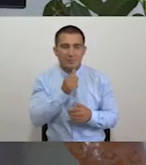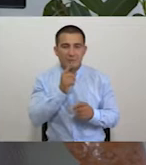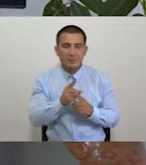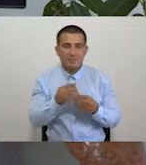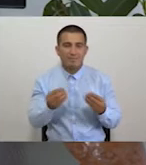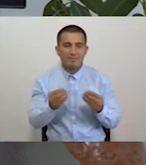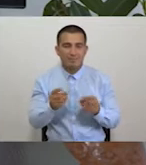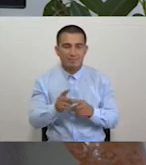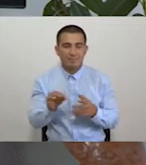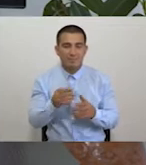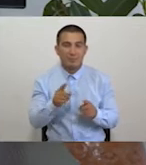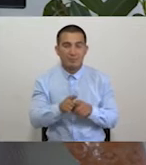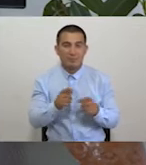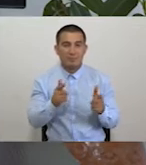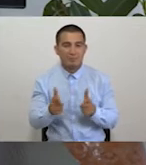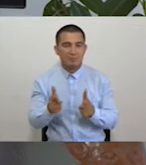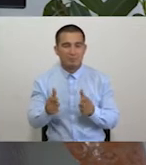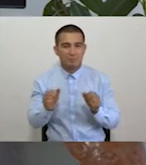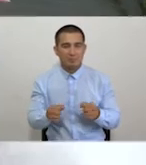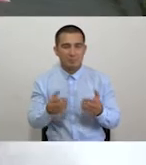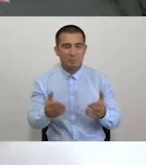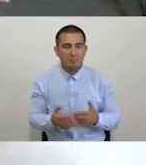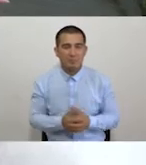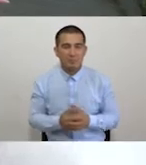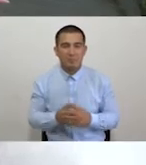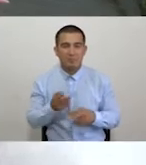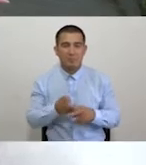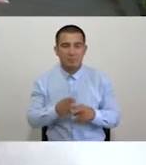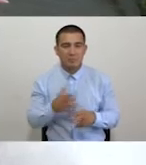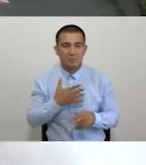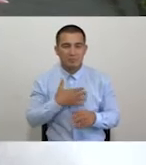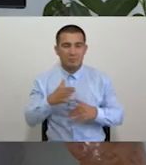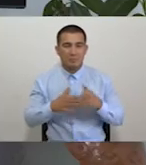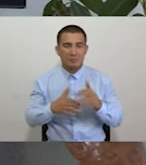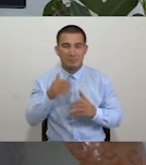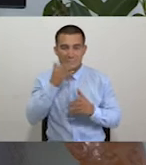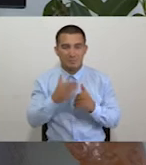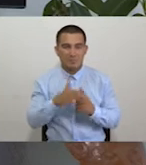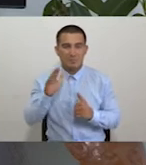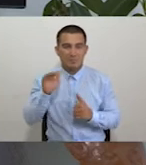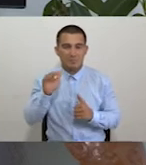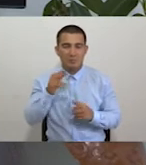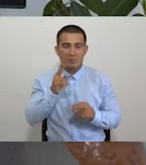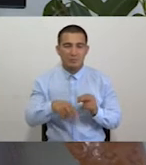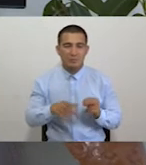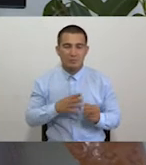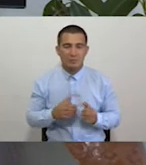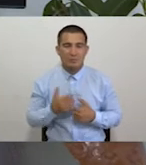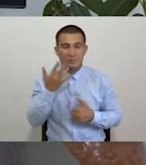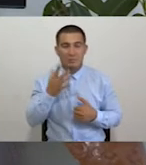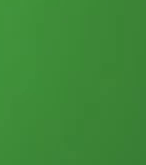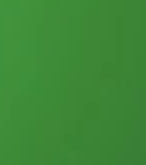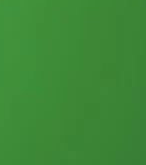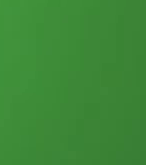buyumlar tayyorlashimiz mumkin bo'ladi. Demak, mashg'ulotimiz yakuniga yetdi. Xayr, salomat